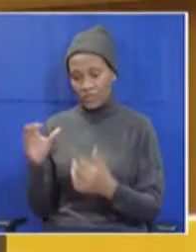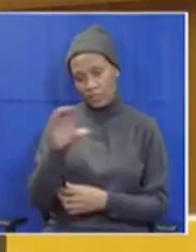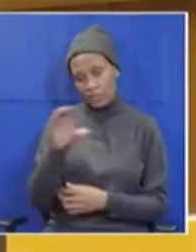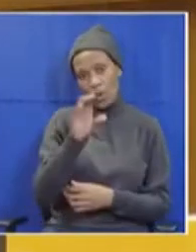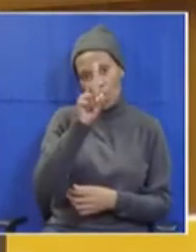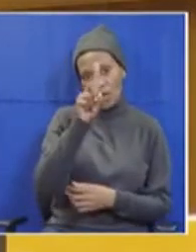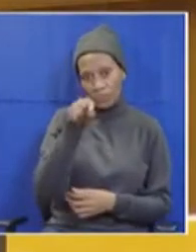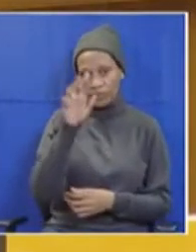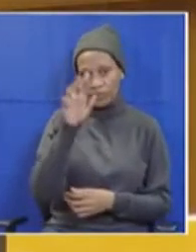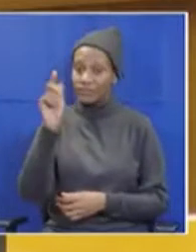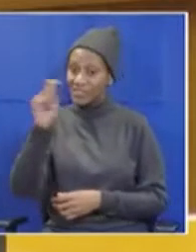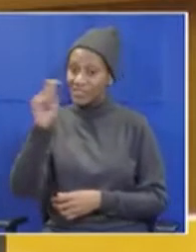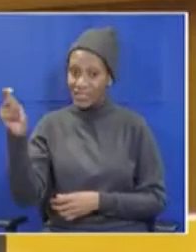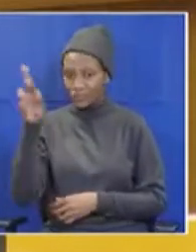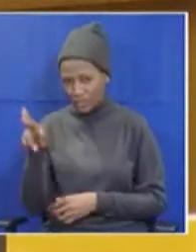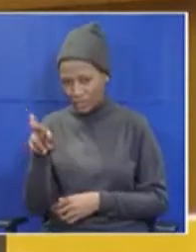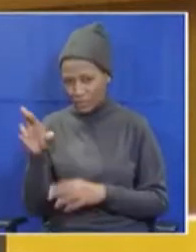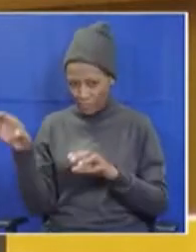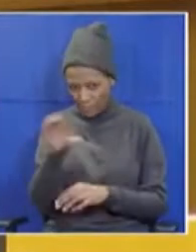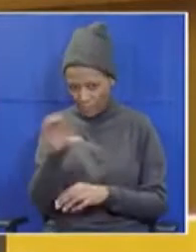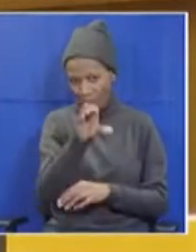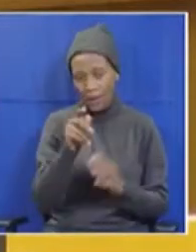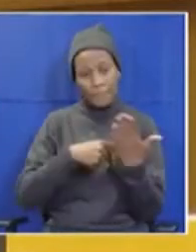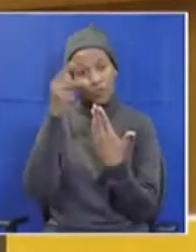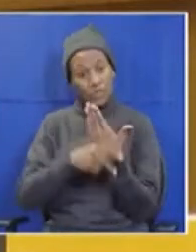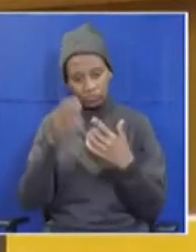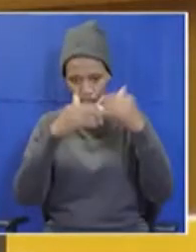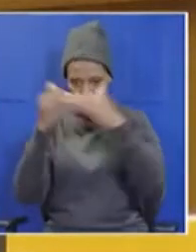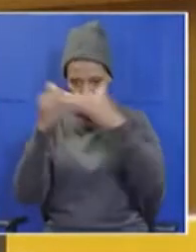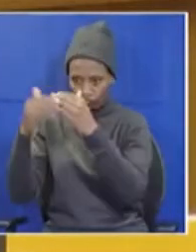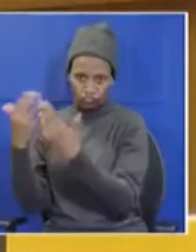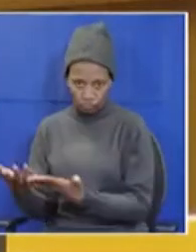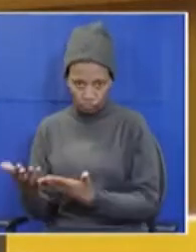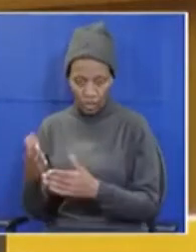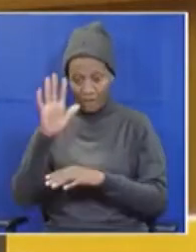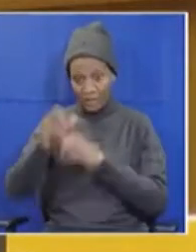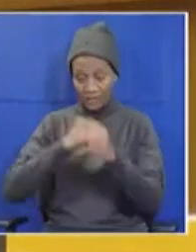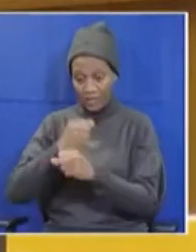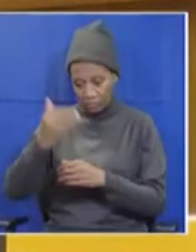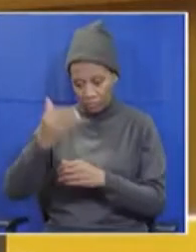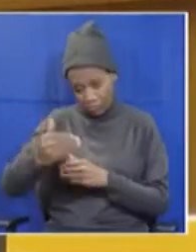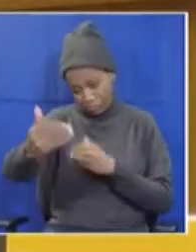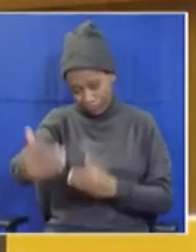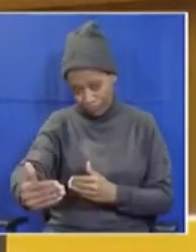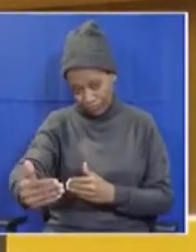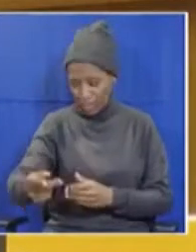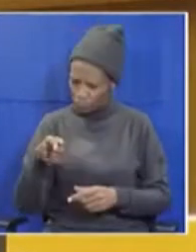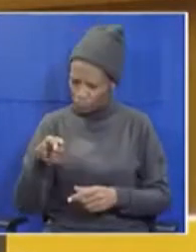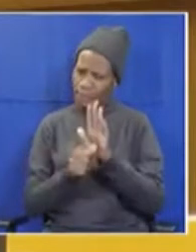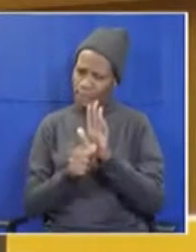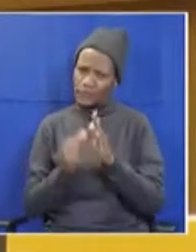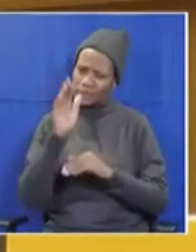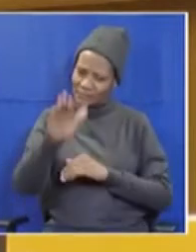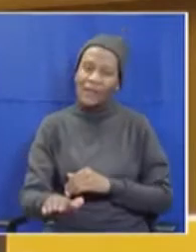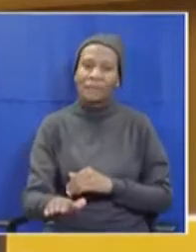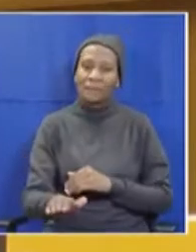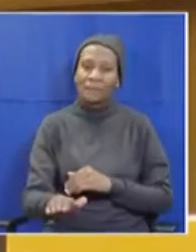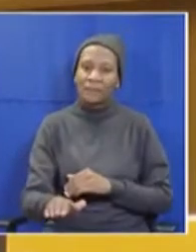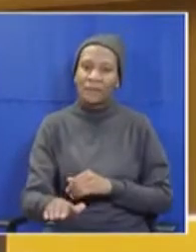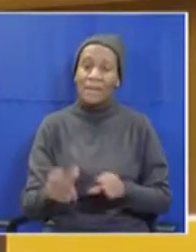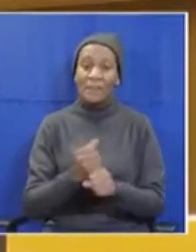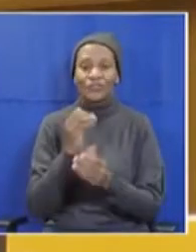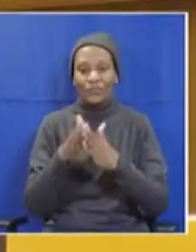1.5 trillion rands to infrastructure projects over the next 5 years is a critical step in clearing the